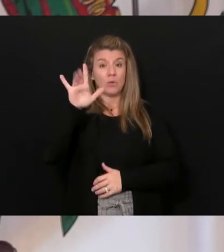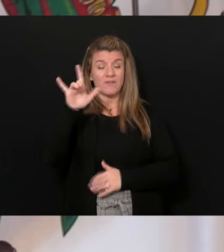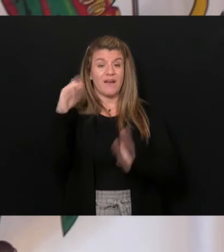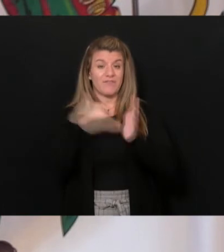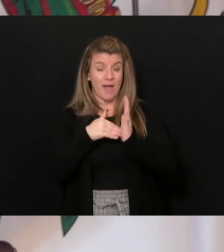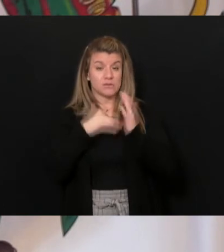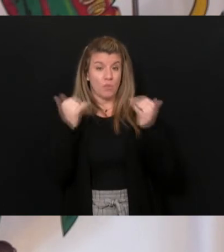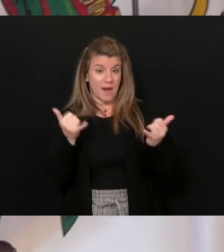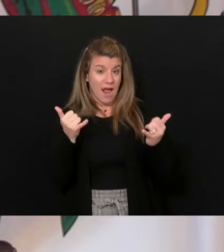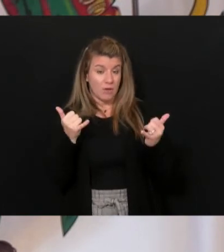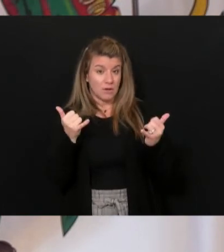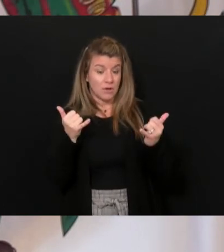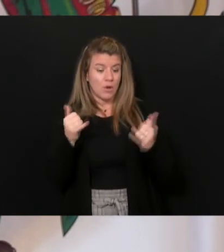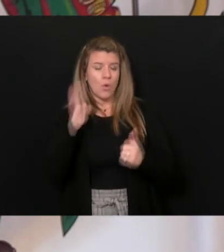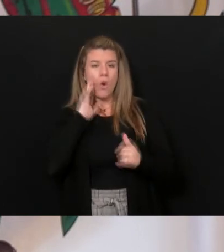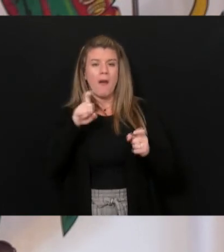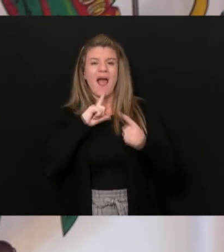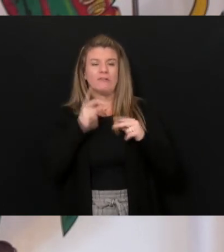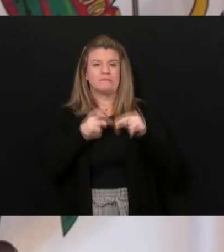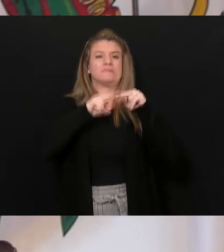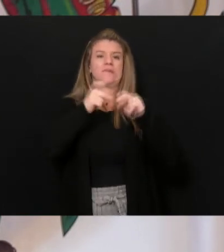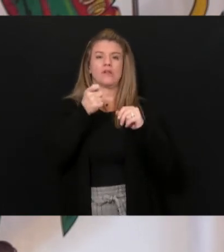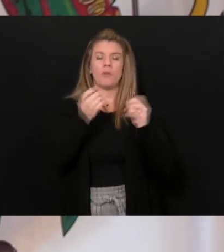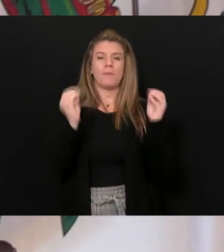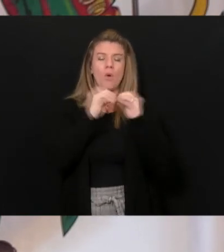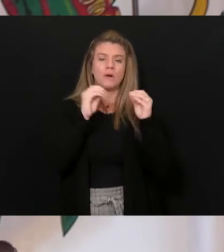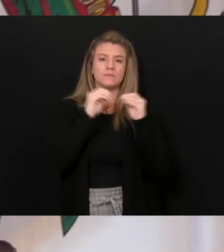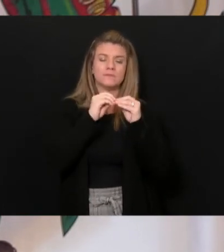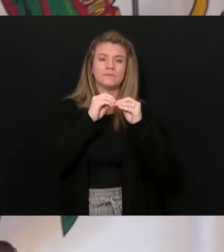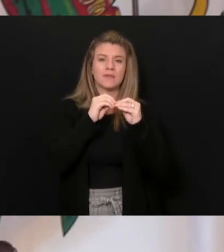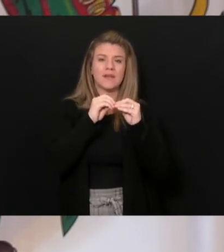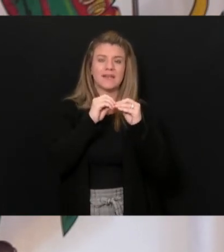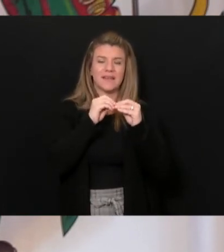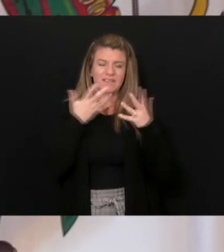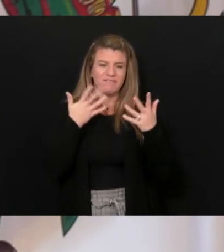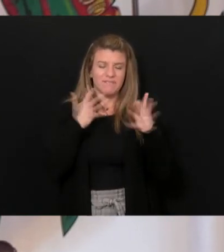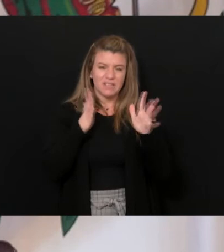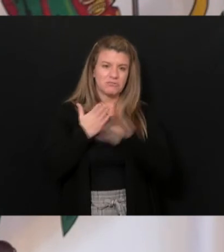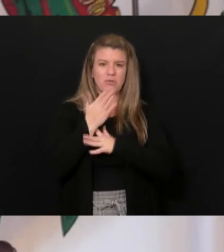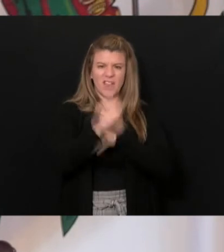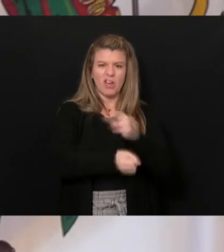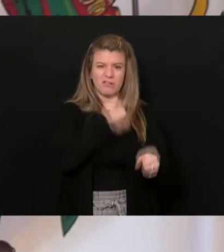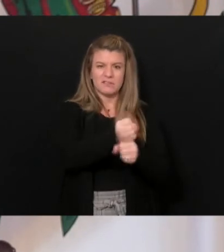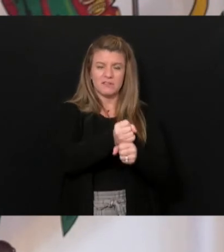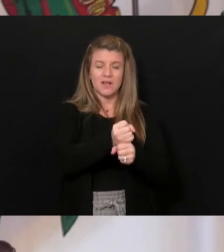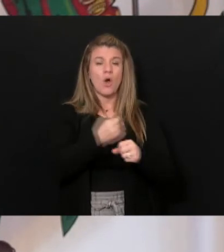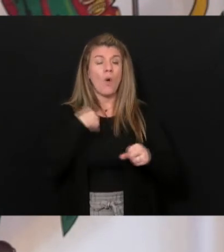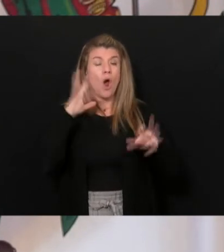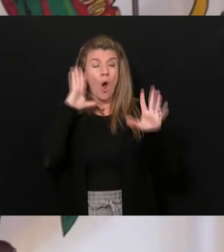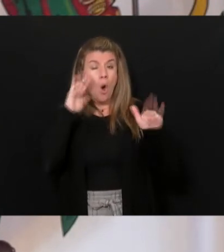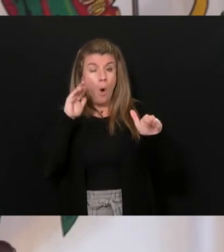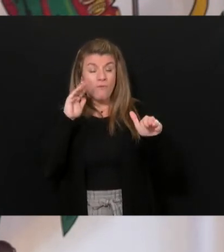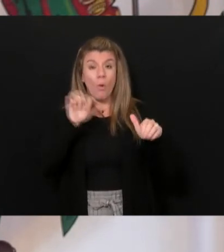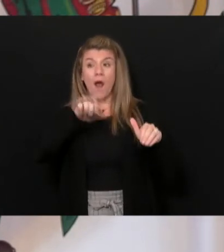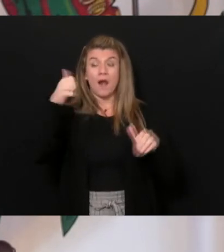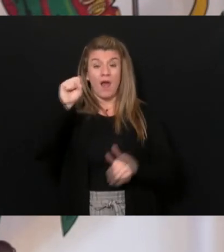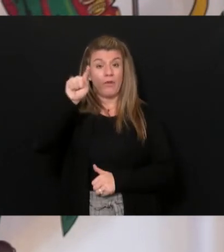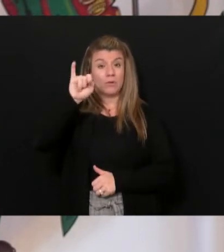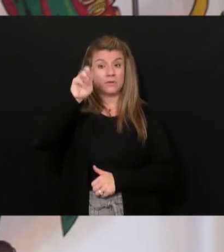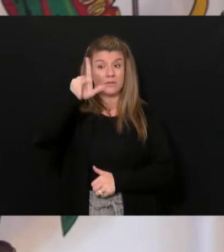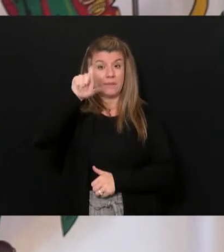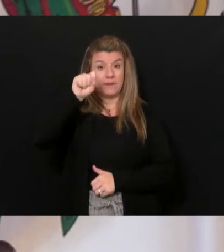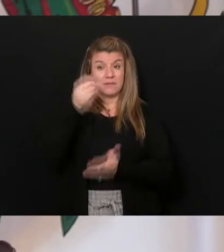225,625,000 right now. We'll probably have to bump it up a little bit more to get us across the finish line there. We're hopeful that another stimulus package is